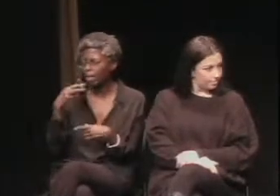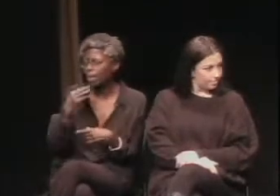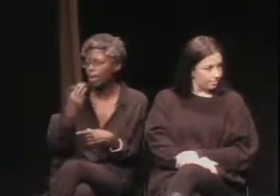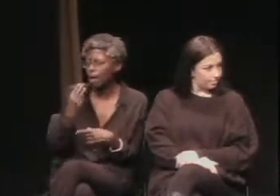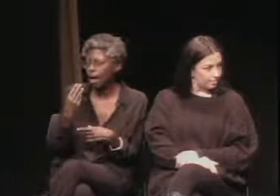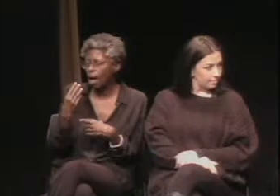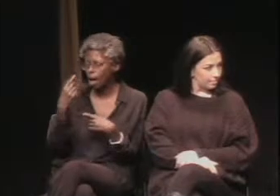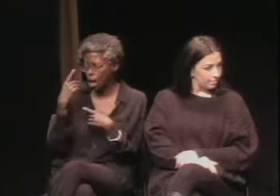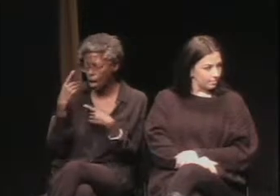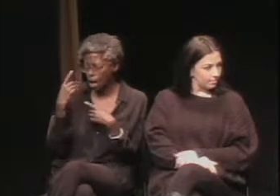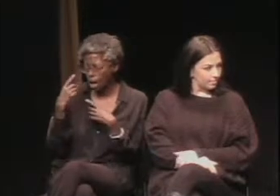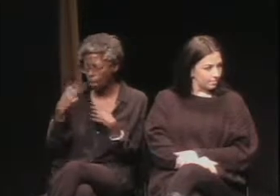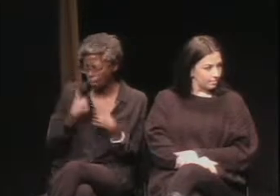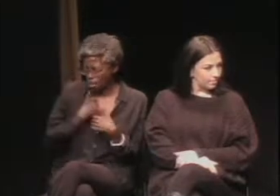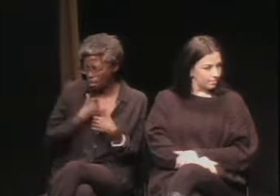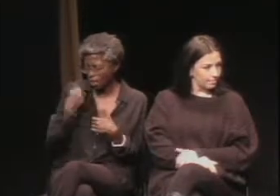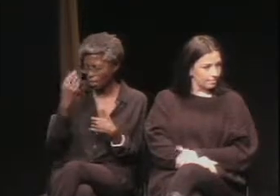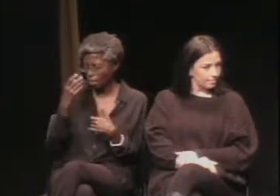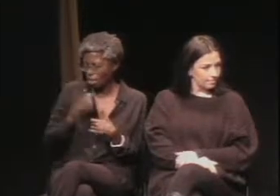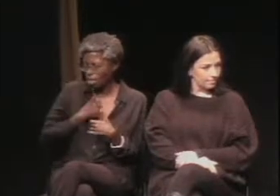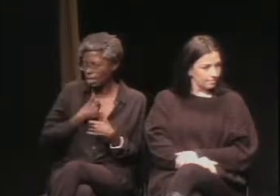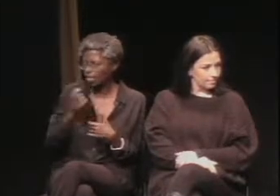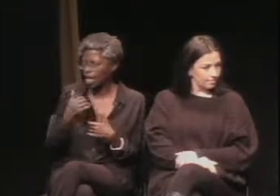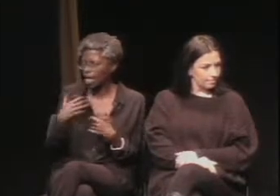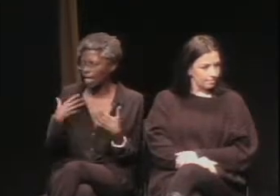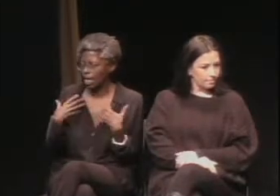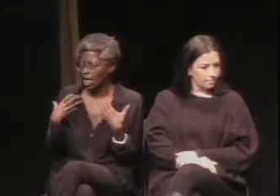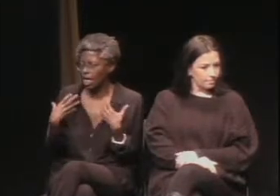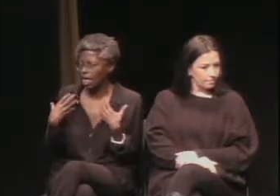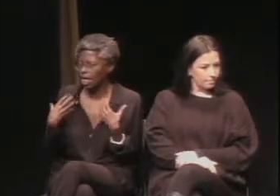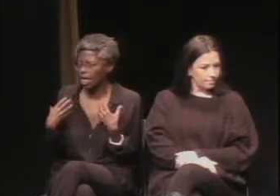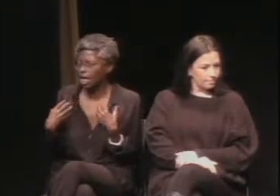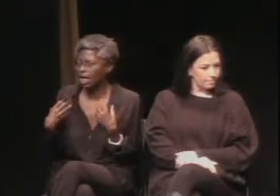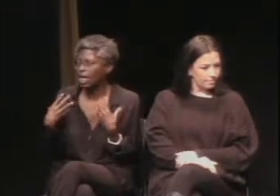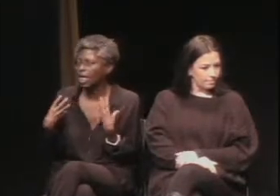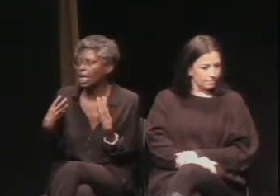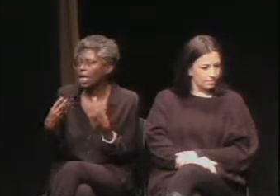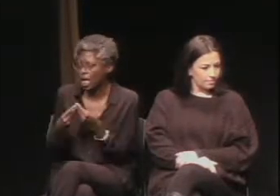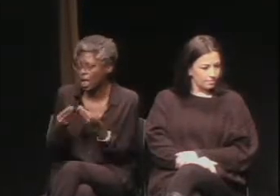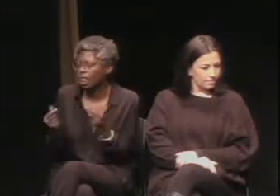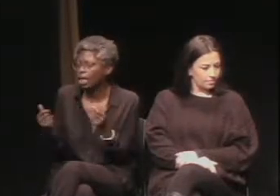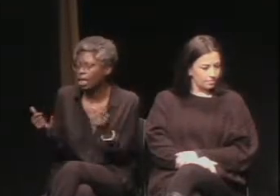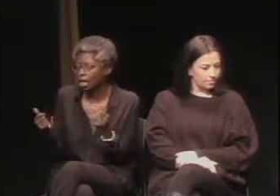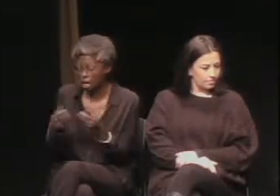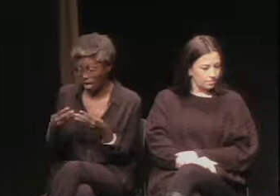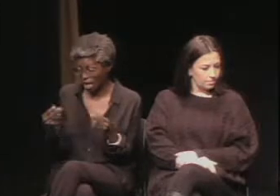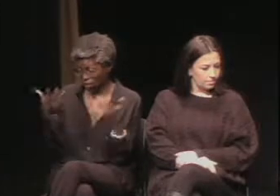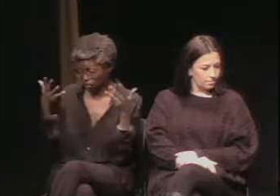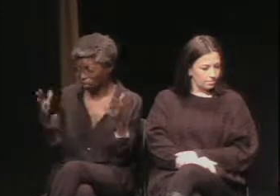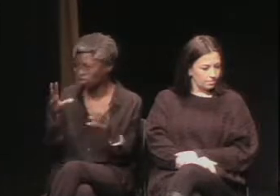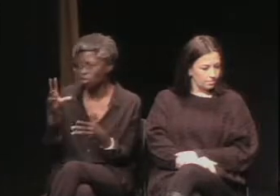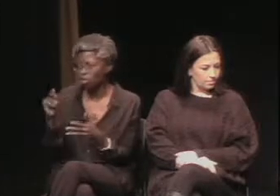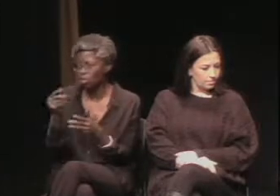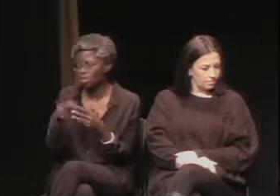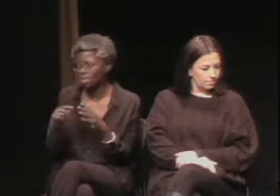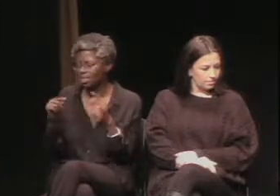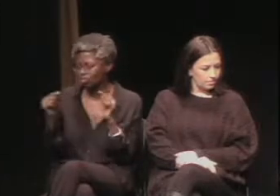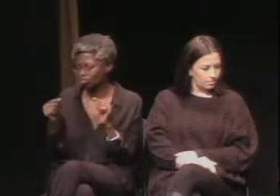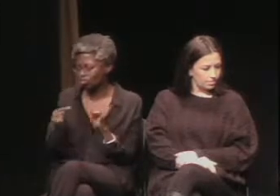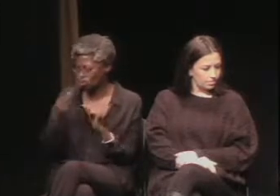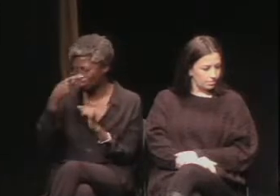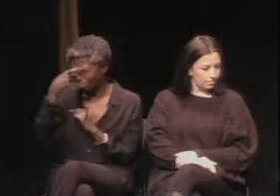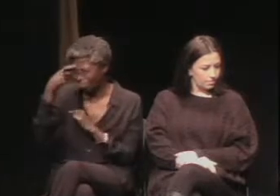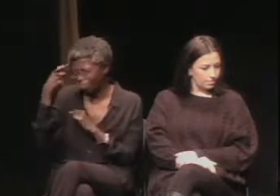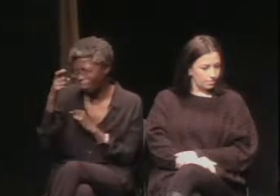healing. I'm definitely not healed. I think this is the kind of wound that is